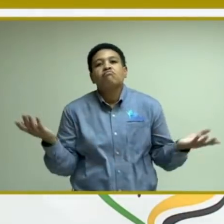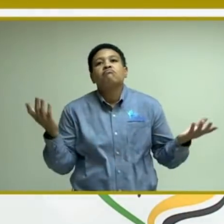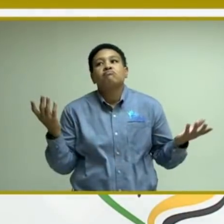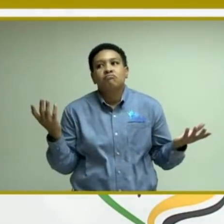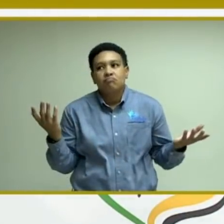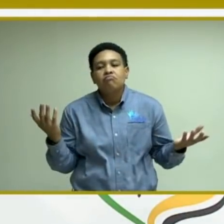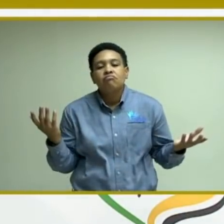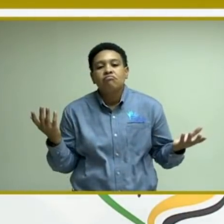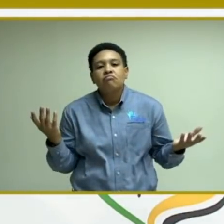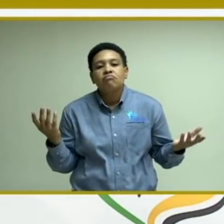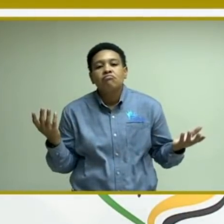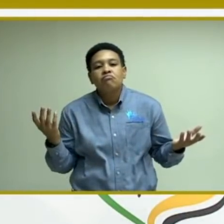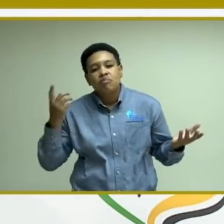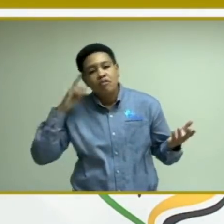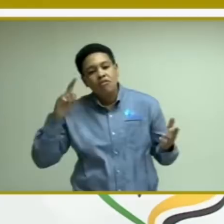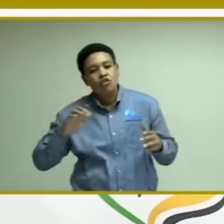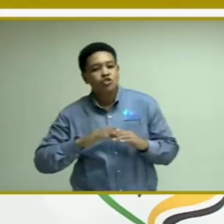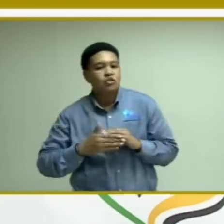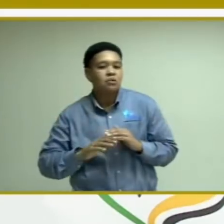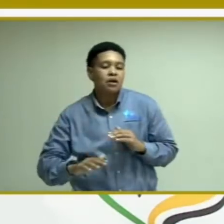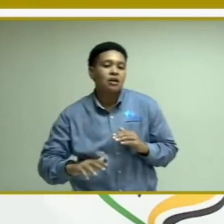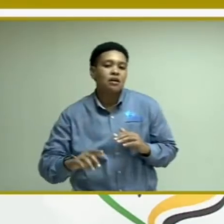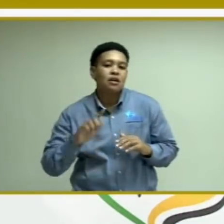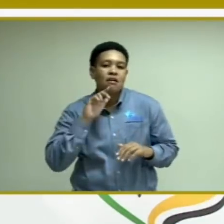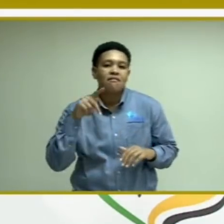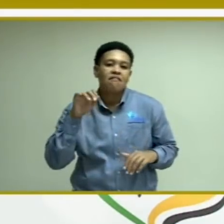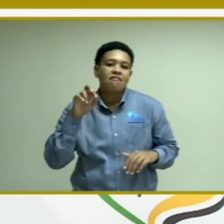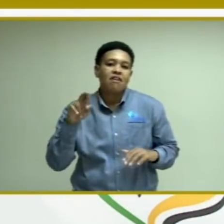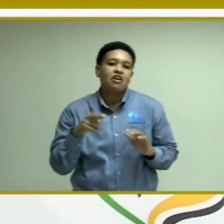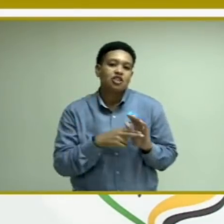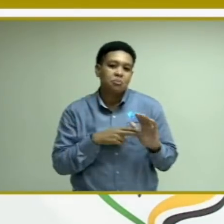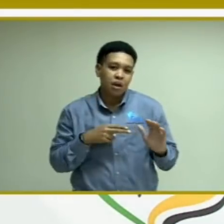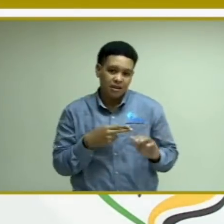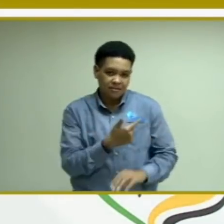round for Jamaica of the Pfizer vaccine.